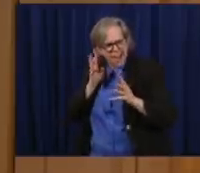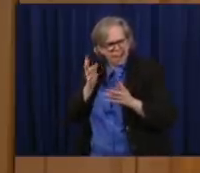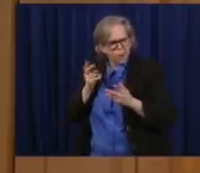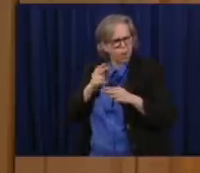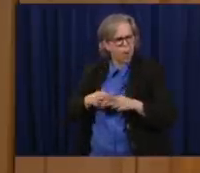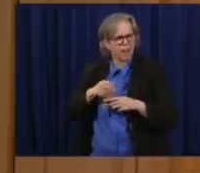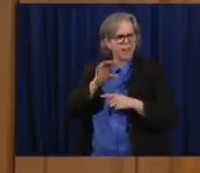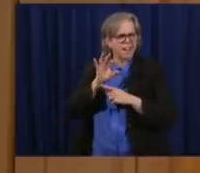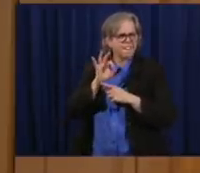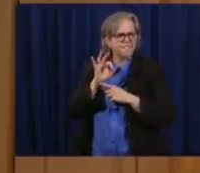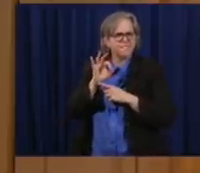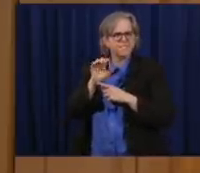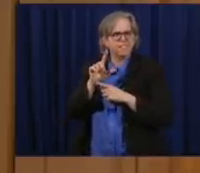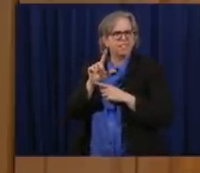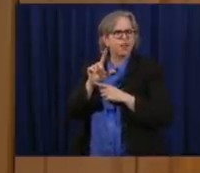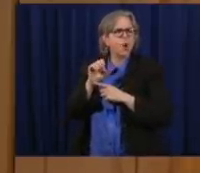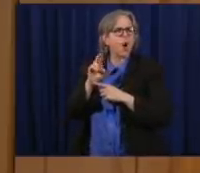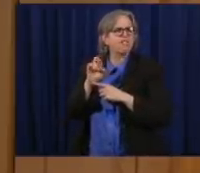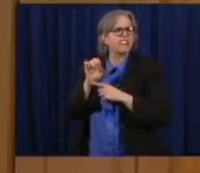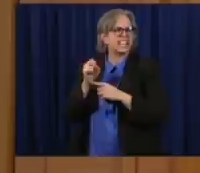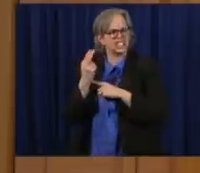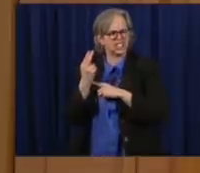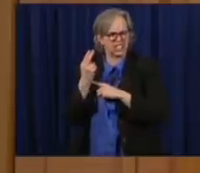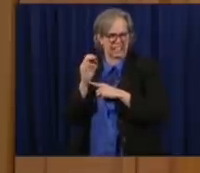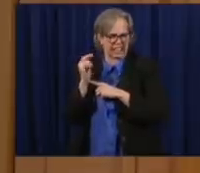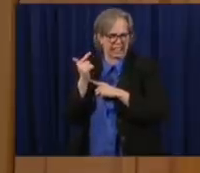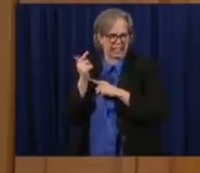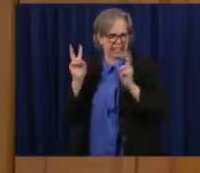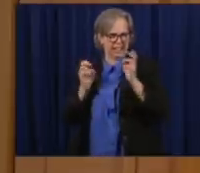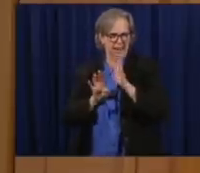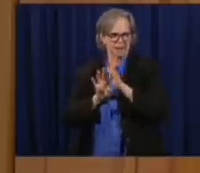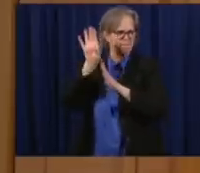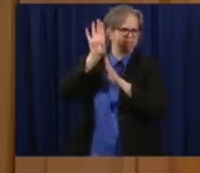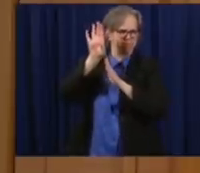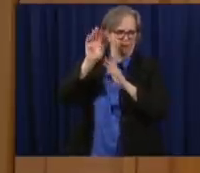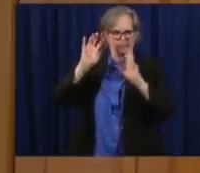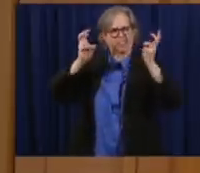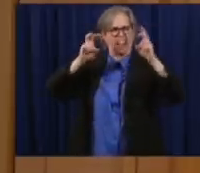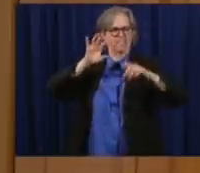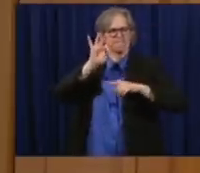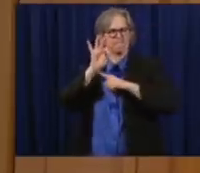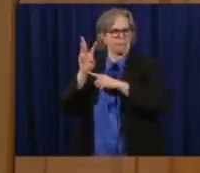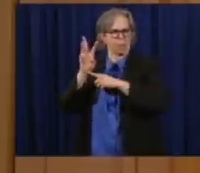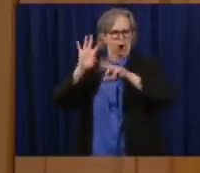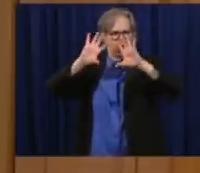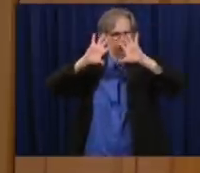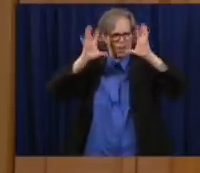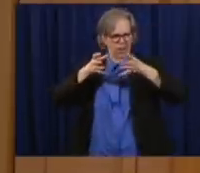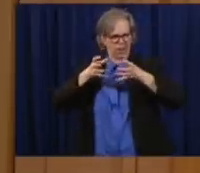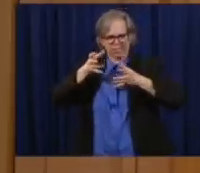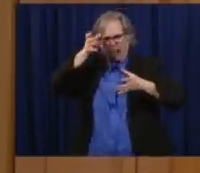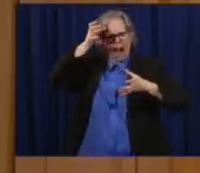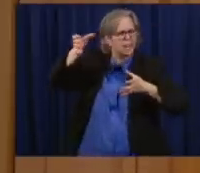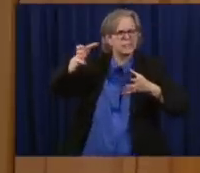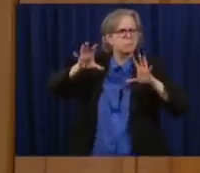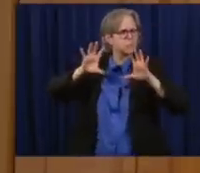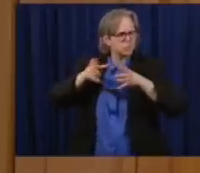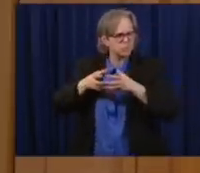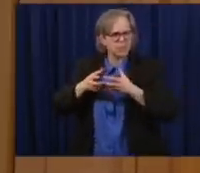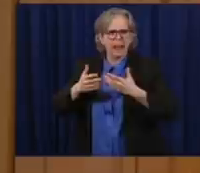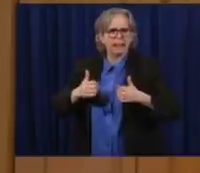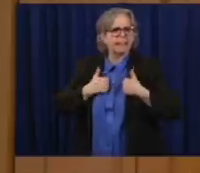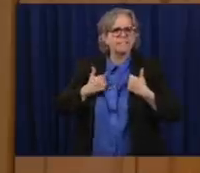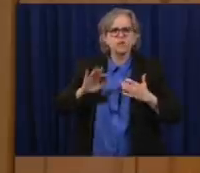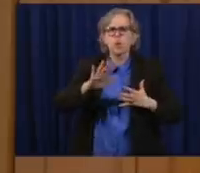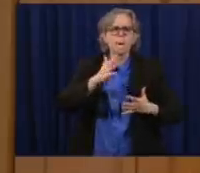that flourishing, this vision of all of us leading healthy lives and really being our best, most vital selves, was something I